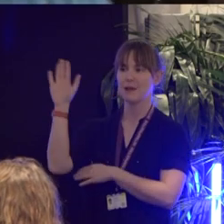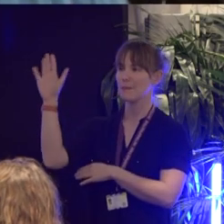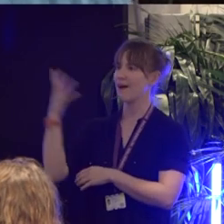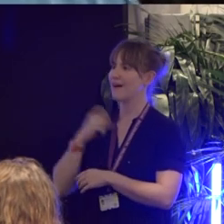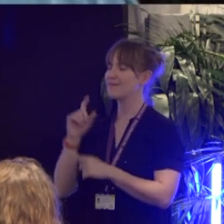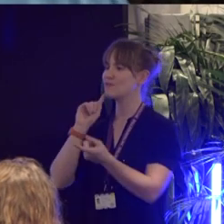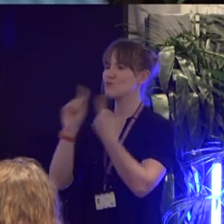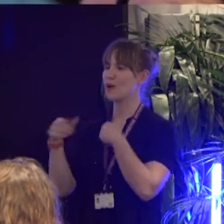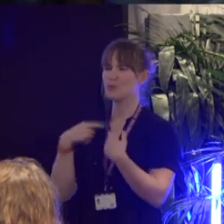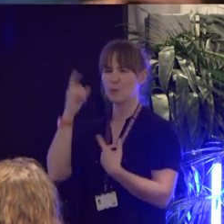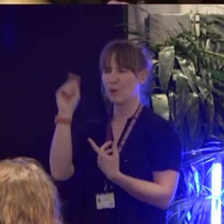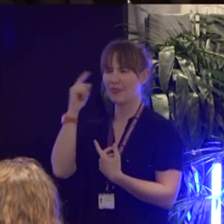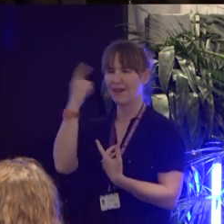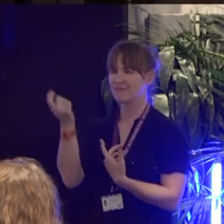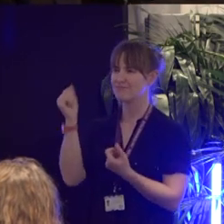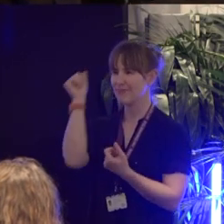then.